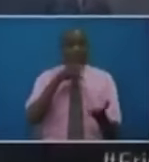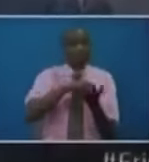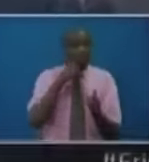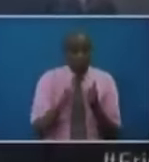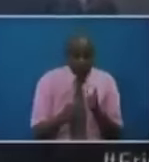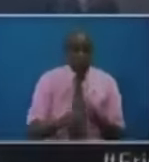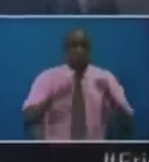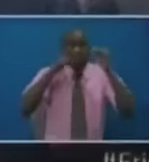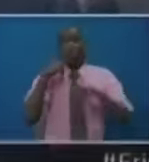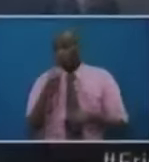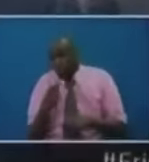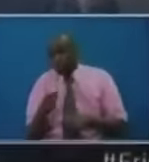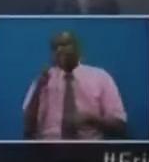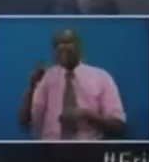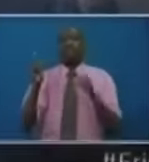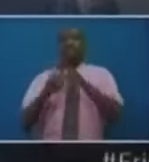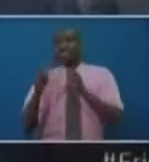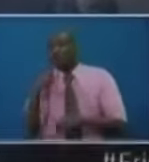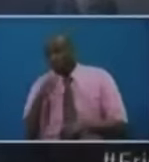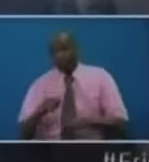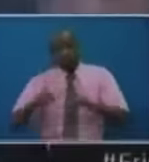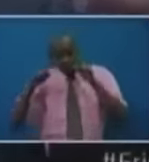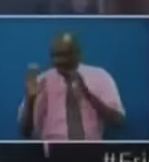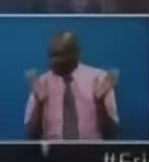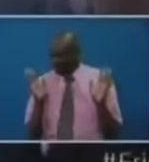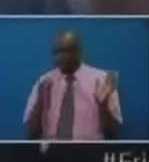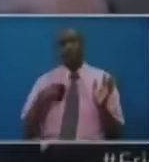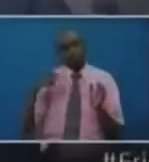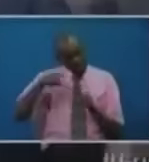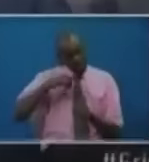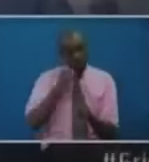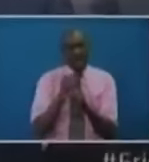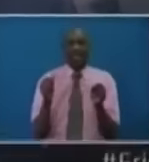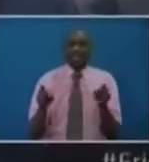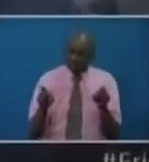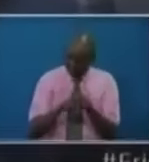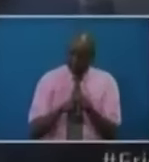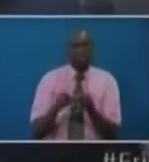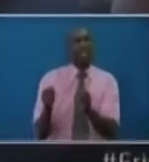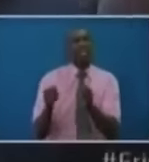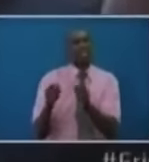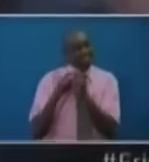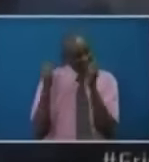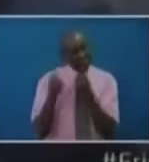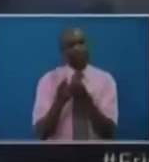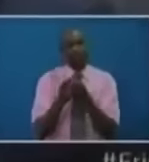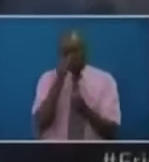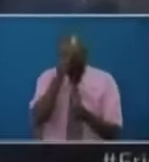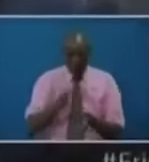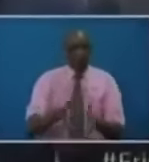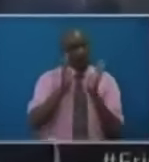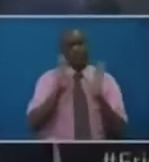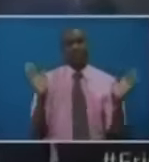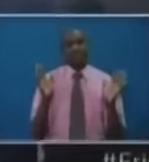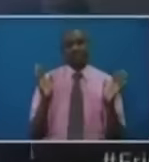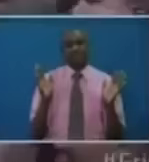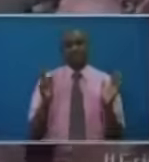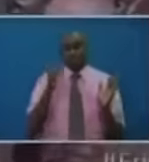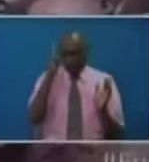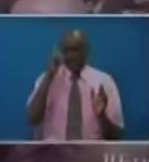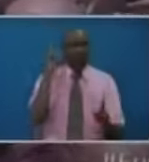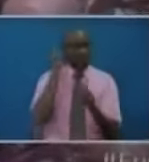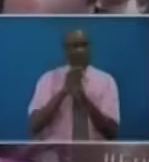hatuulizani huyu waziri ni wanani ni wanani. Tunafanya as a team na mwelekeo moja with one